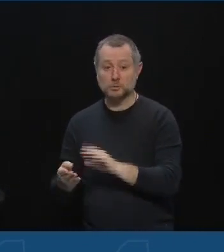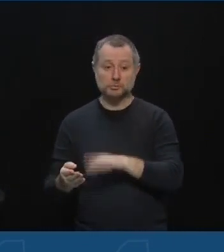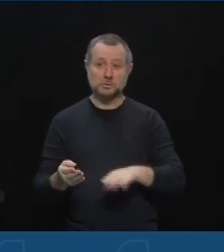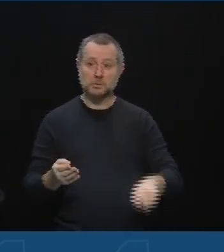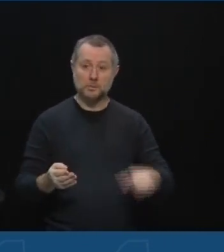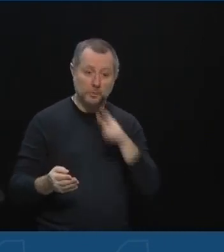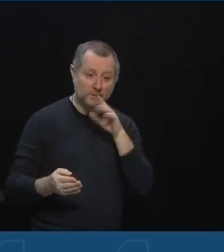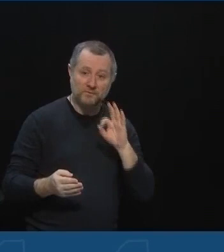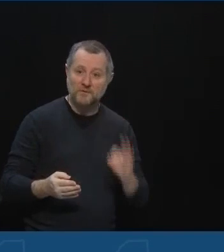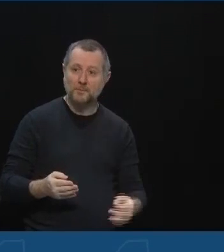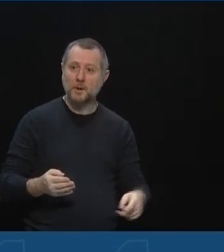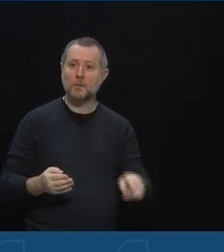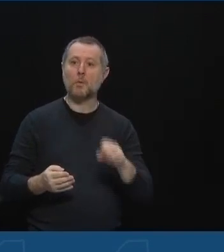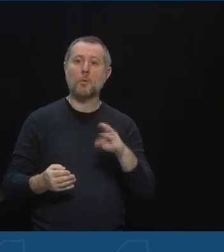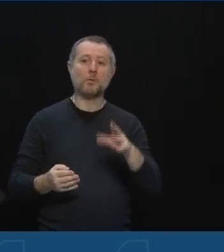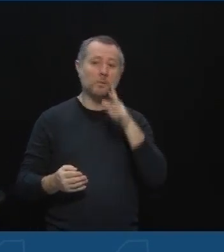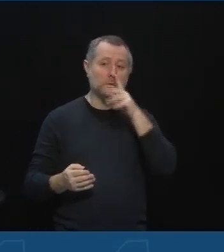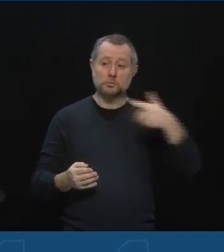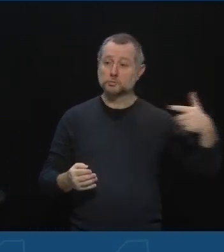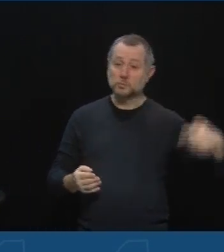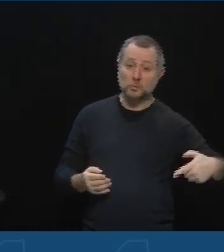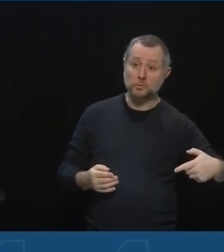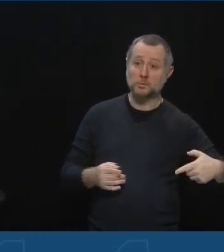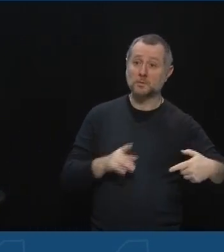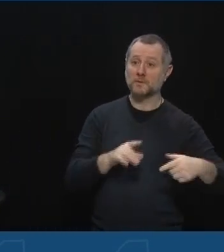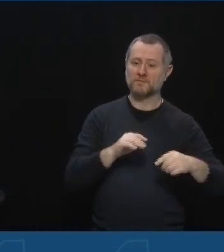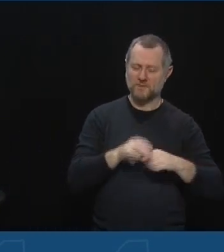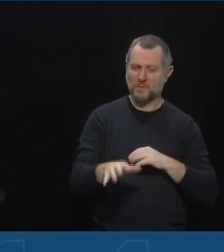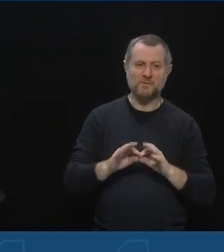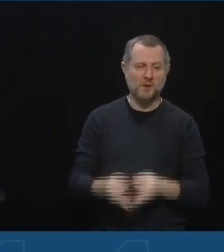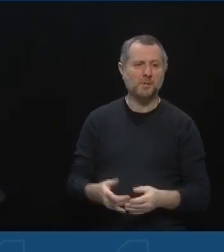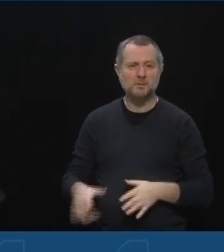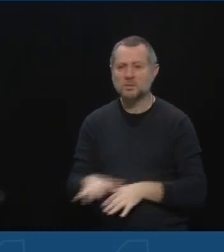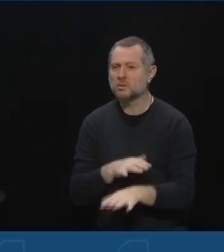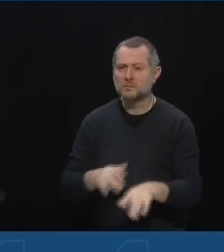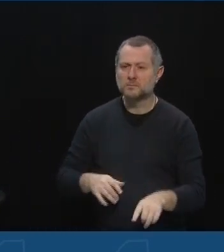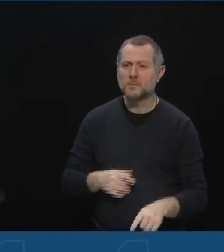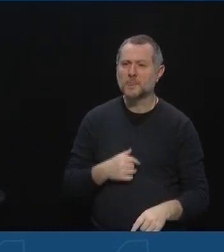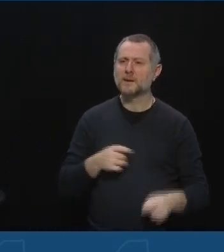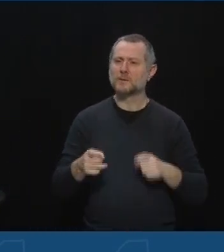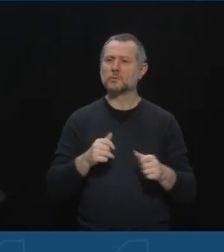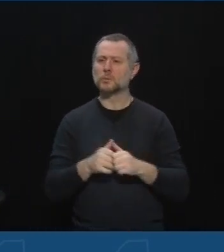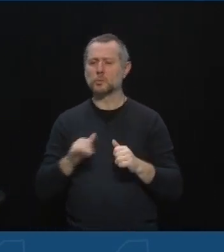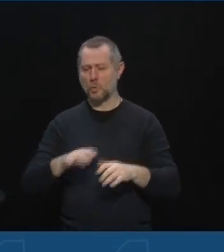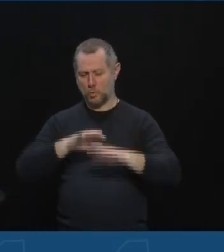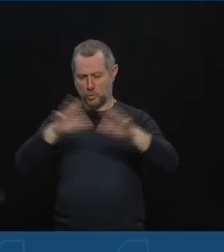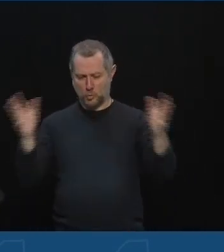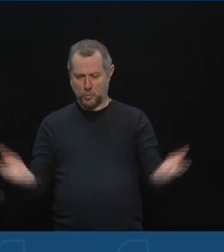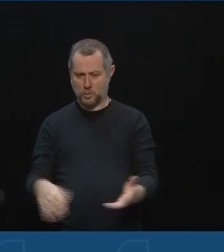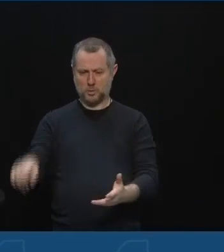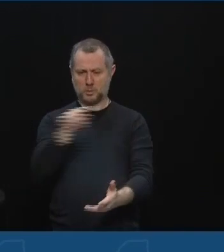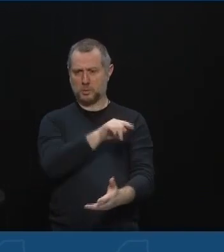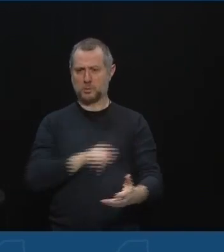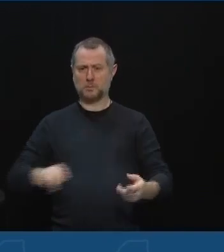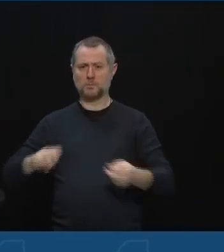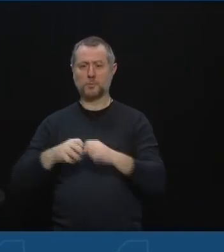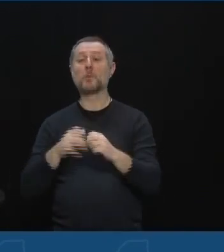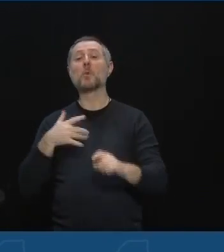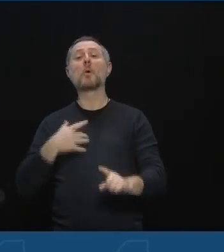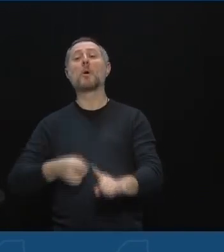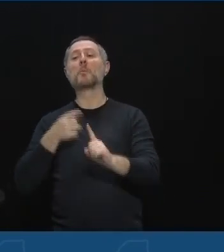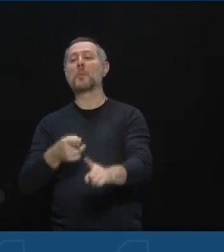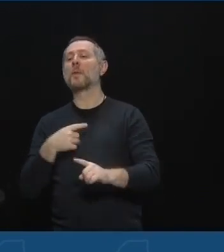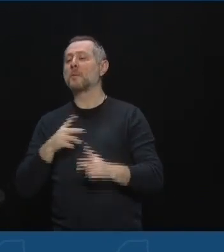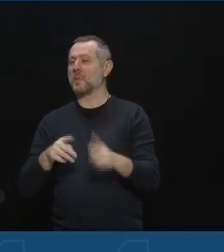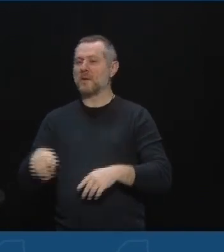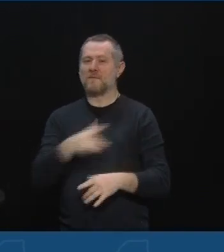the perpetrator of the violence. It has an effect that we have to deal with holistically. But bottom line is, people need to feel safe in their